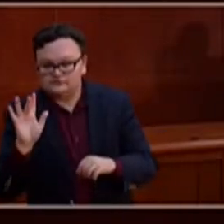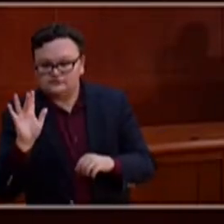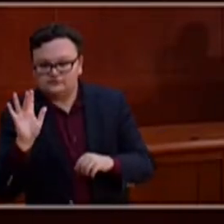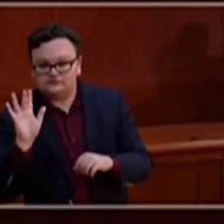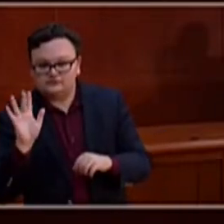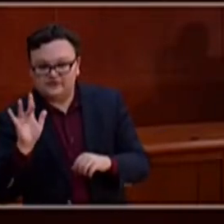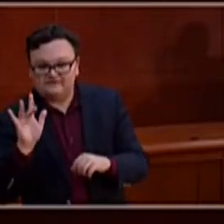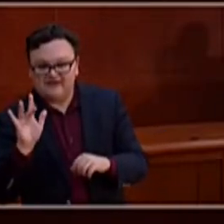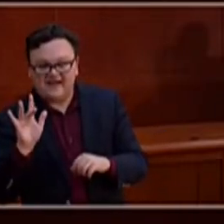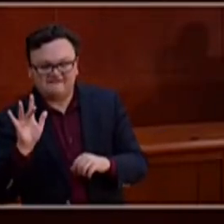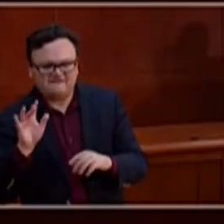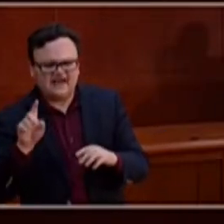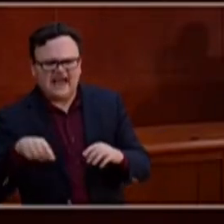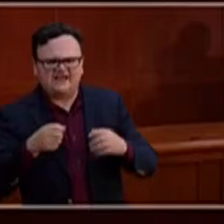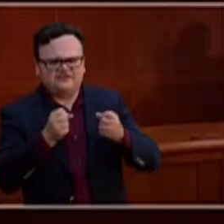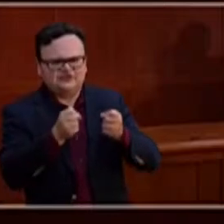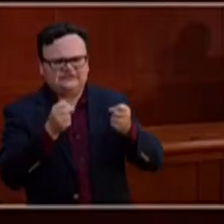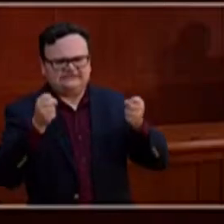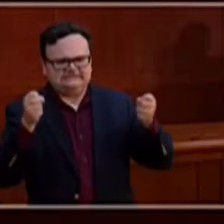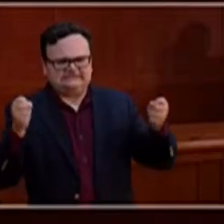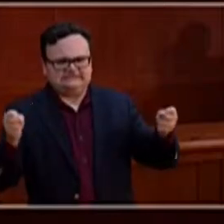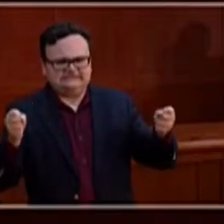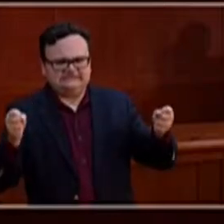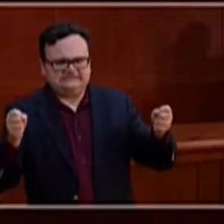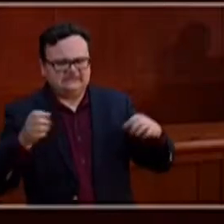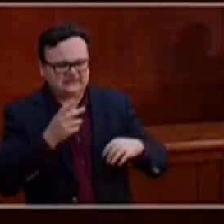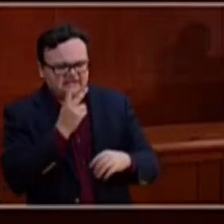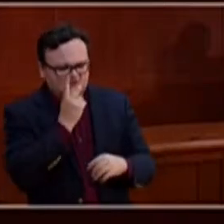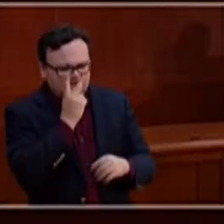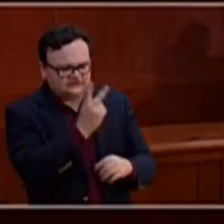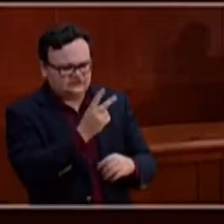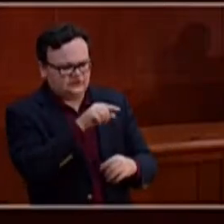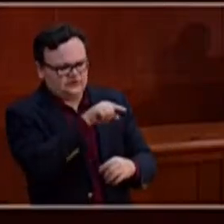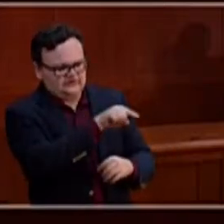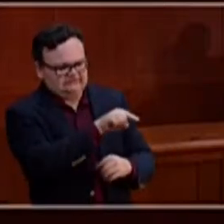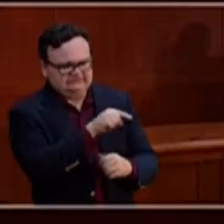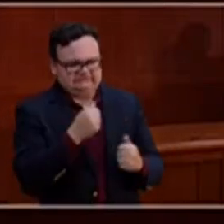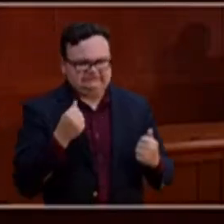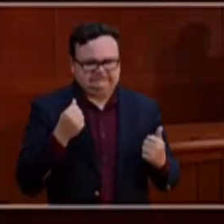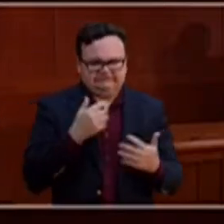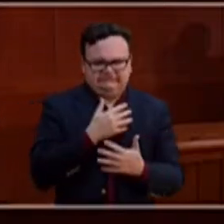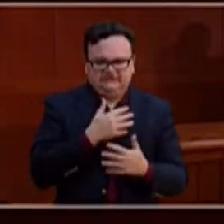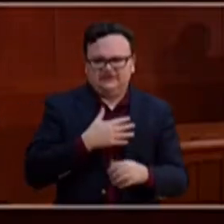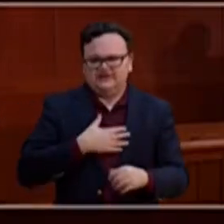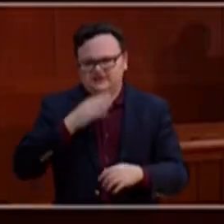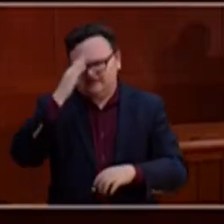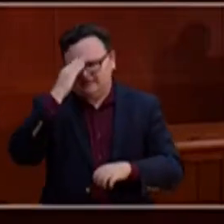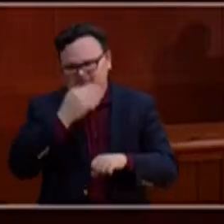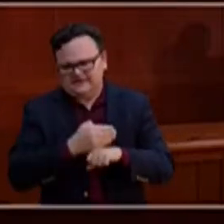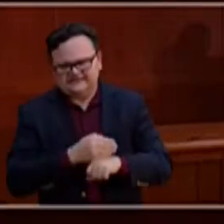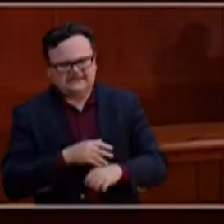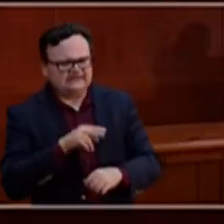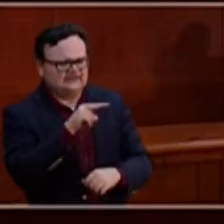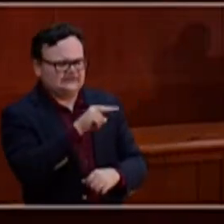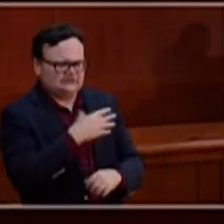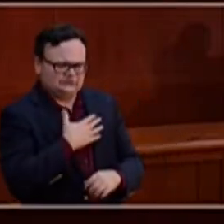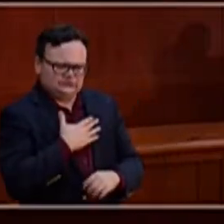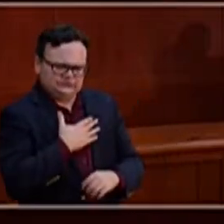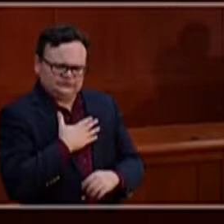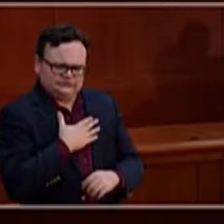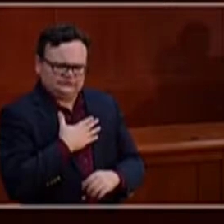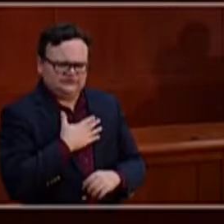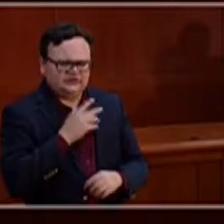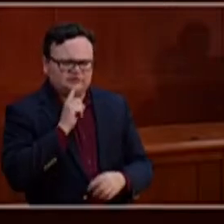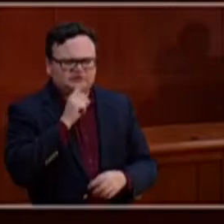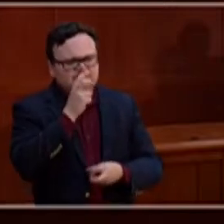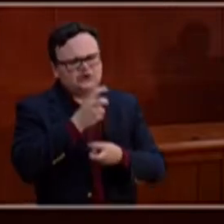my 87-year-old mother and the compassion from my 25-year-old, and lots of hard decisions. And, you know, and what the